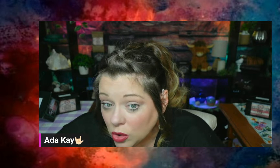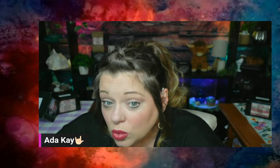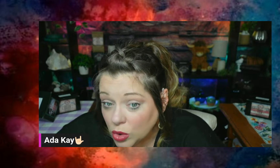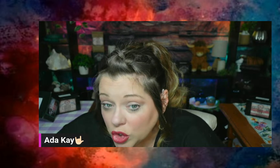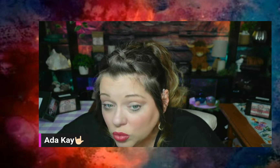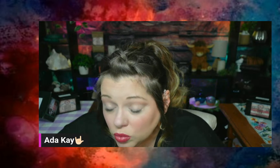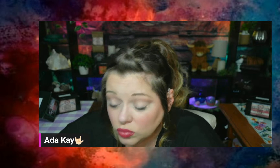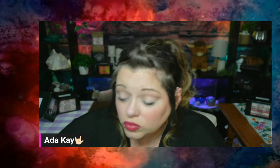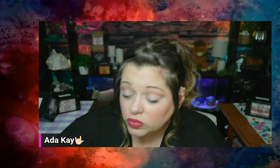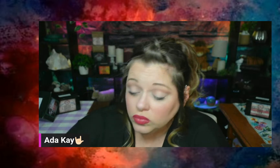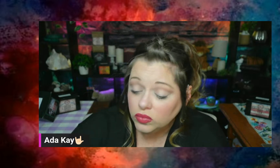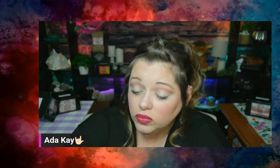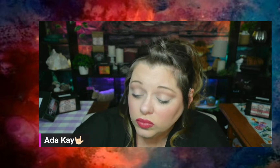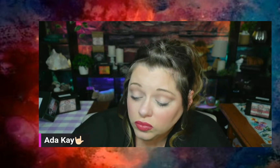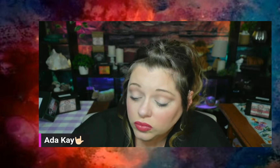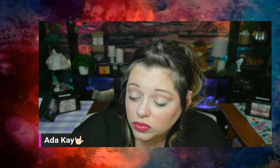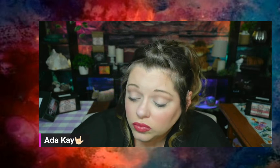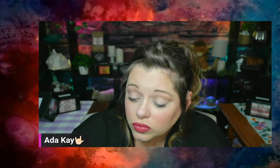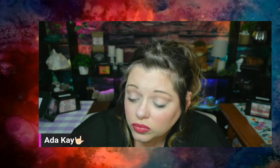going, I'll go with you.